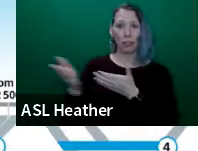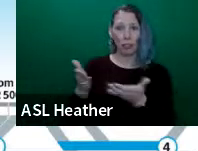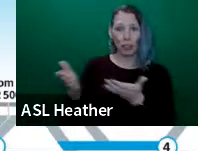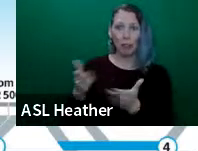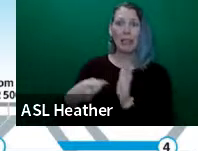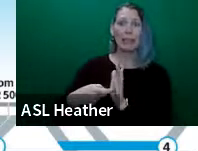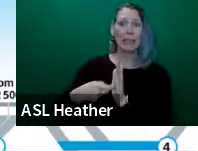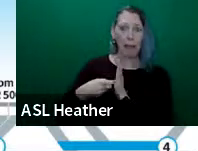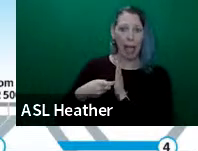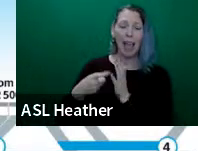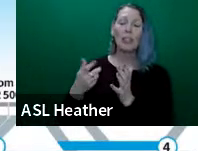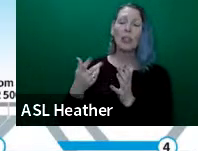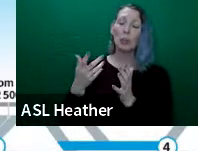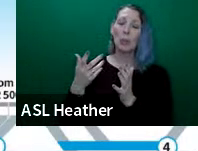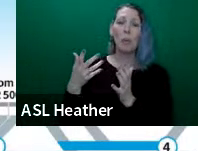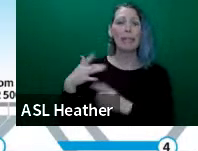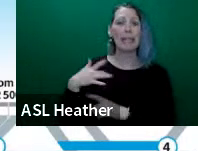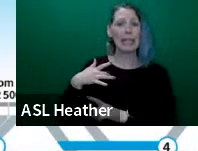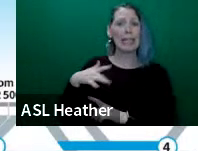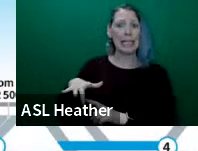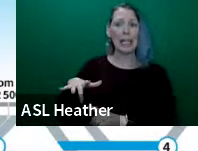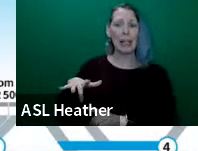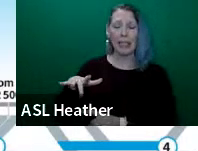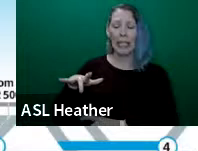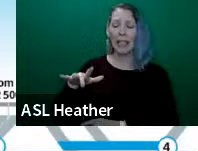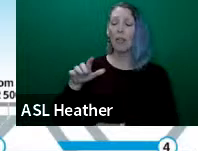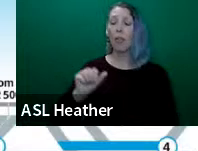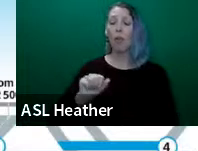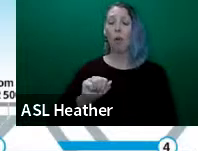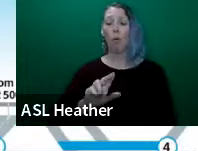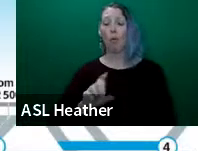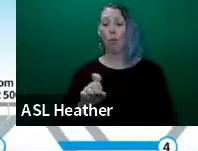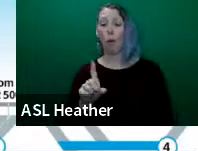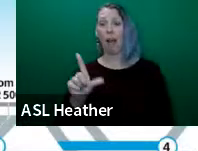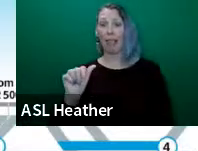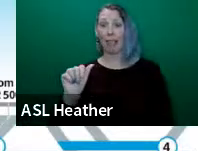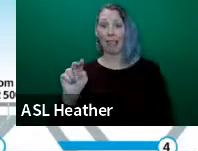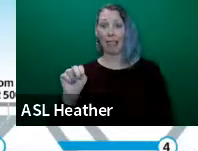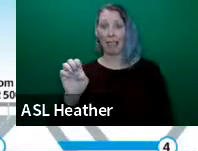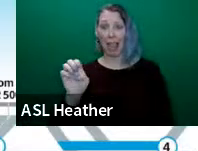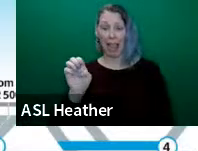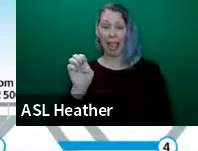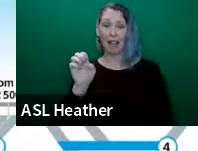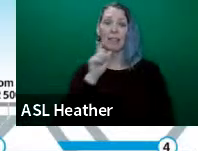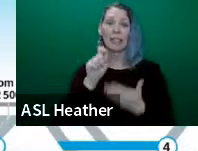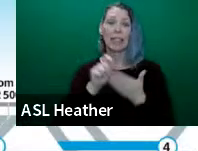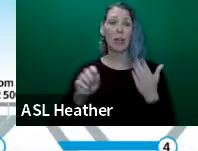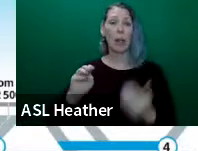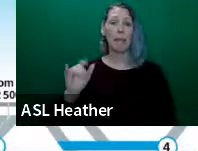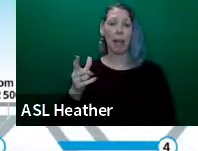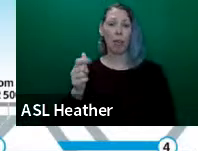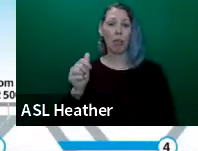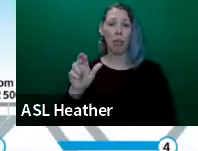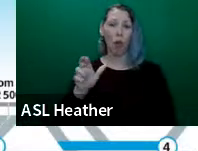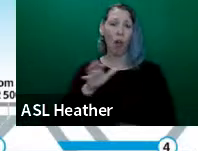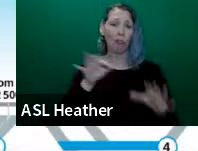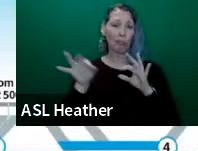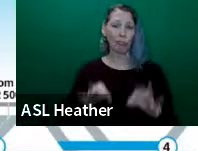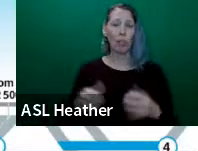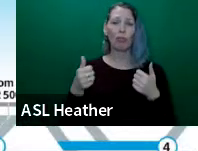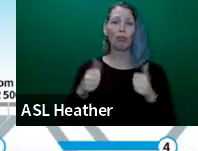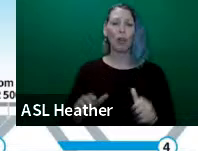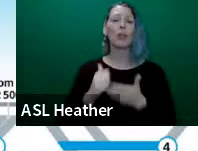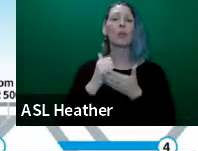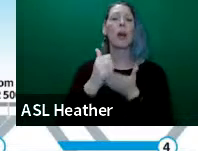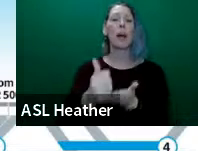demand. So there is kind of sensitivity. The aux lanes, as Secretary Millar kind of got at, are really trying to help you